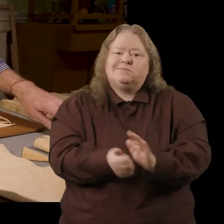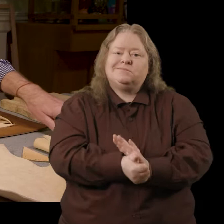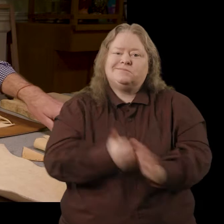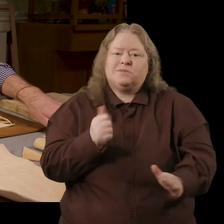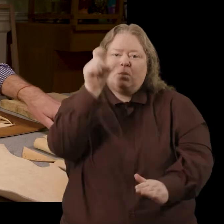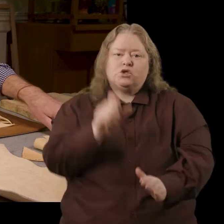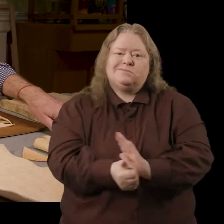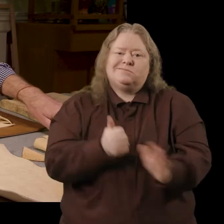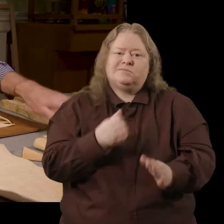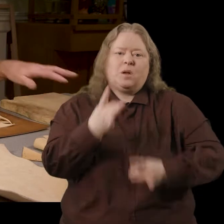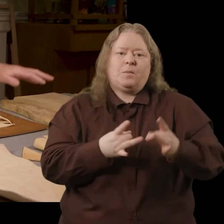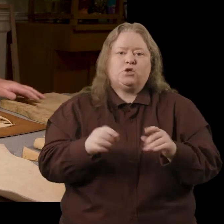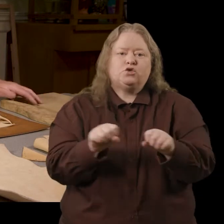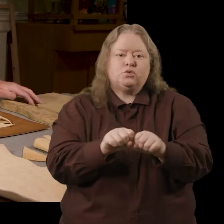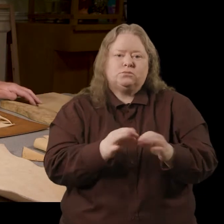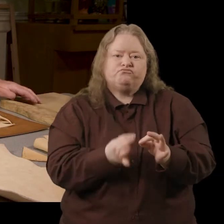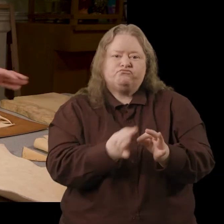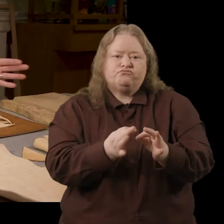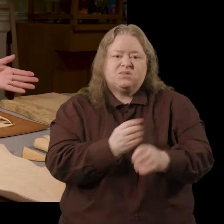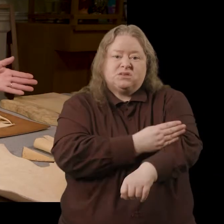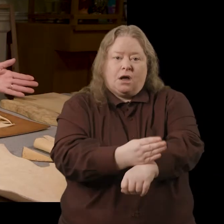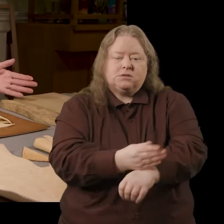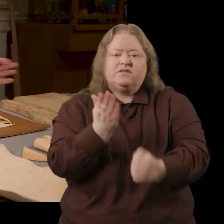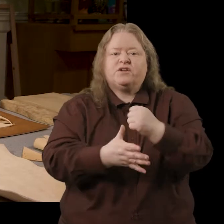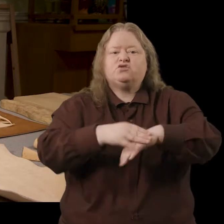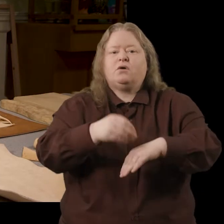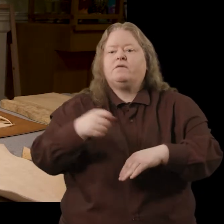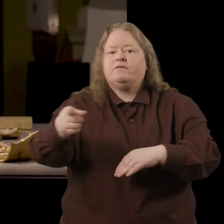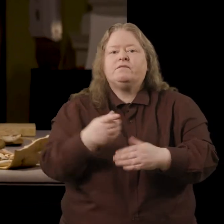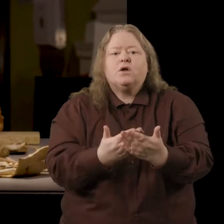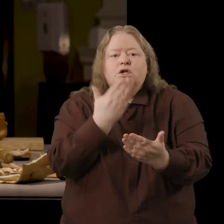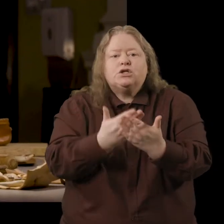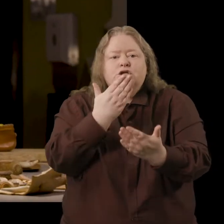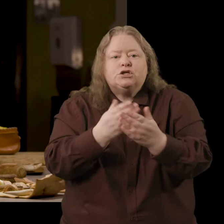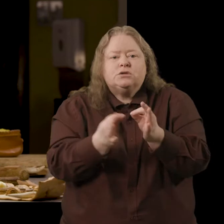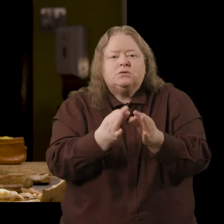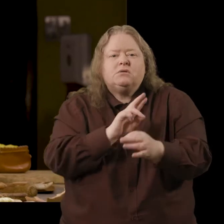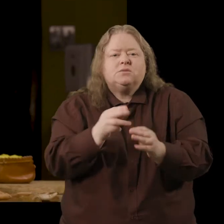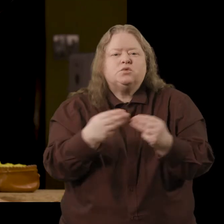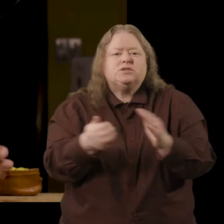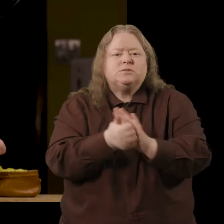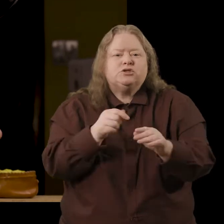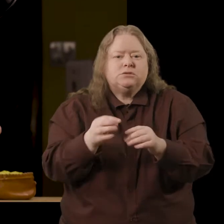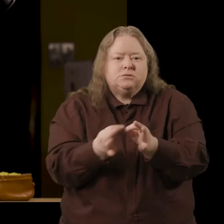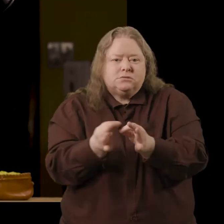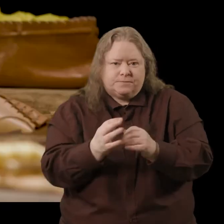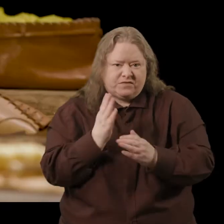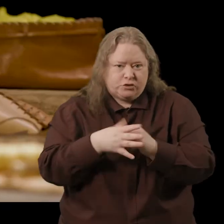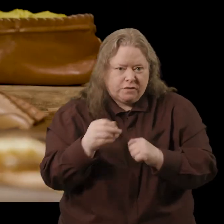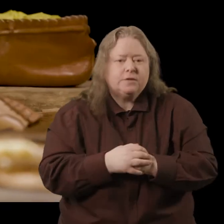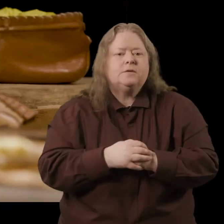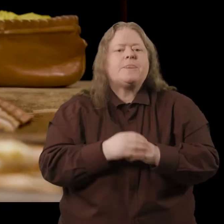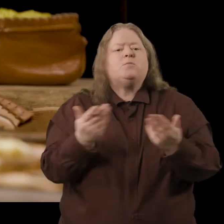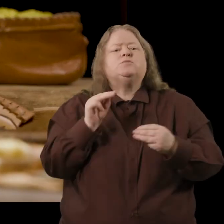experienced shoemaker and finished by an inexperienced shoemaker. As far as possible,